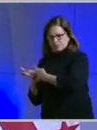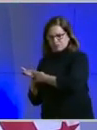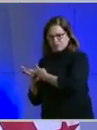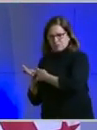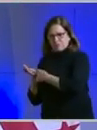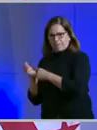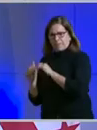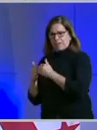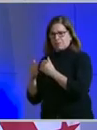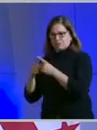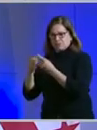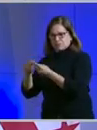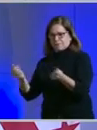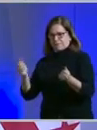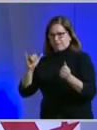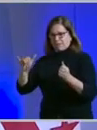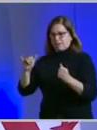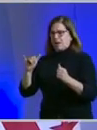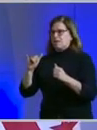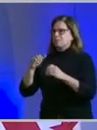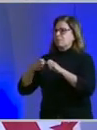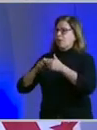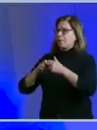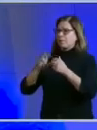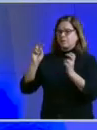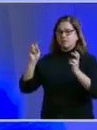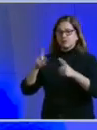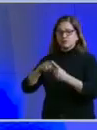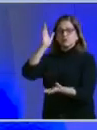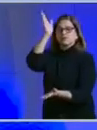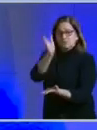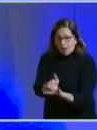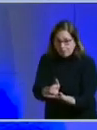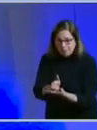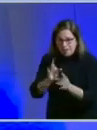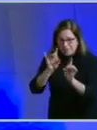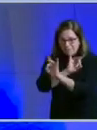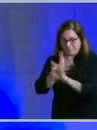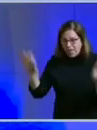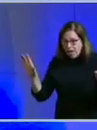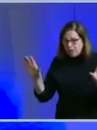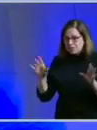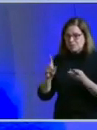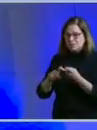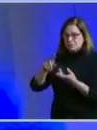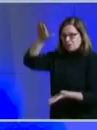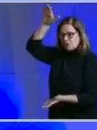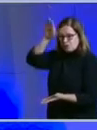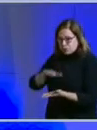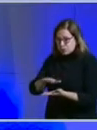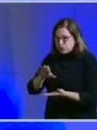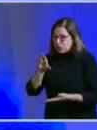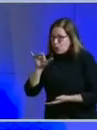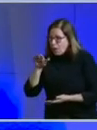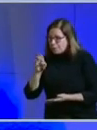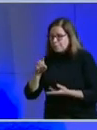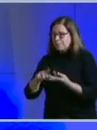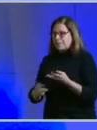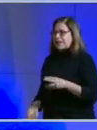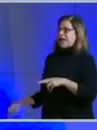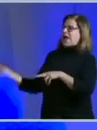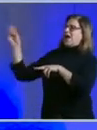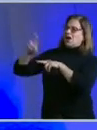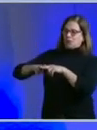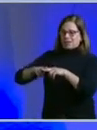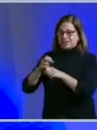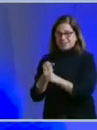prevent violence. You know, when you talk about crime and public safety, people frequently start with talking about policing and the law